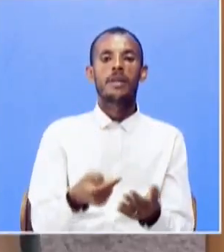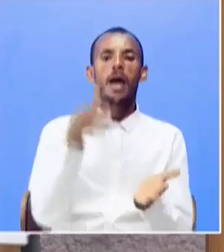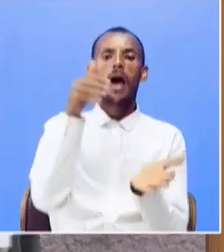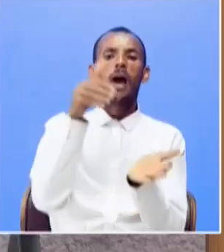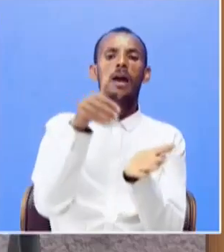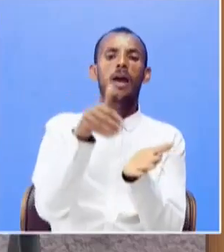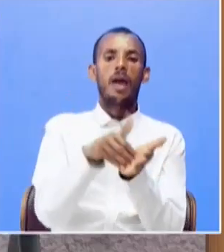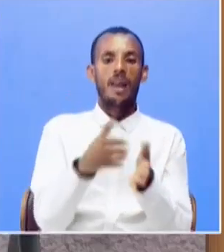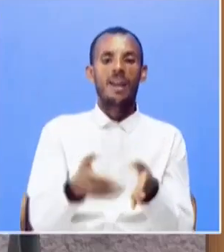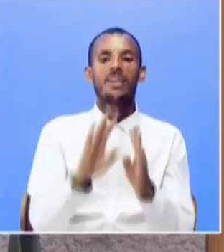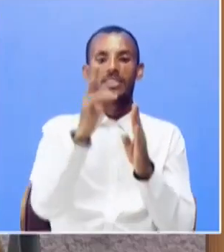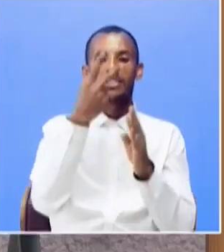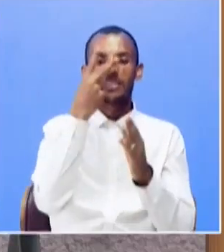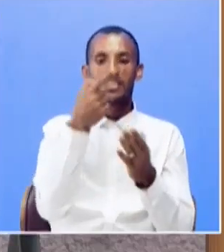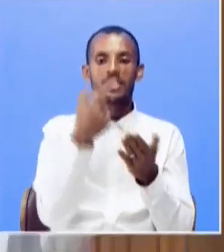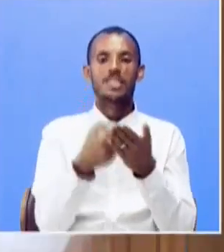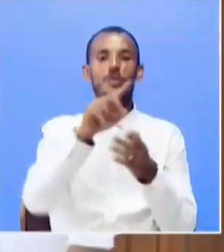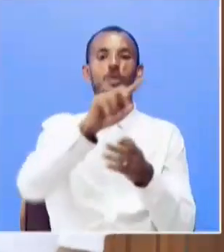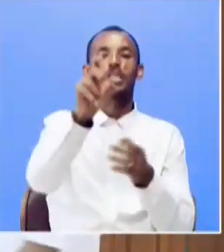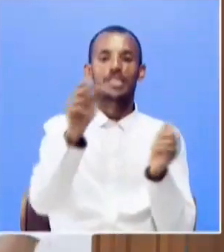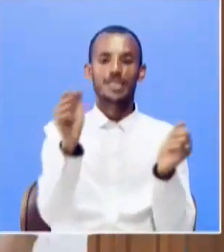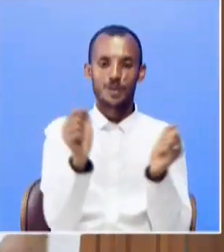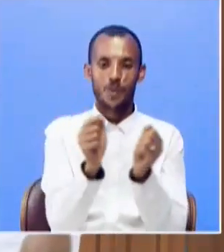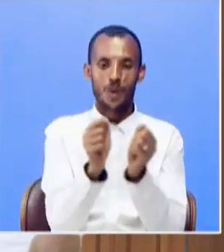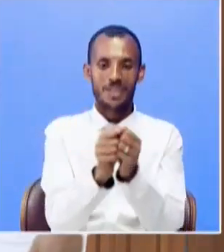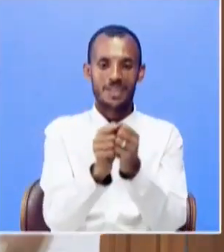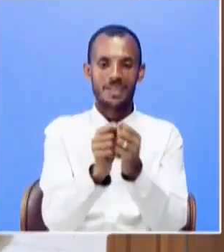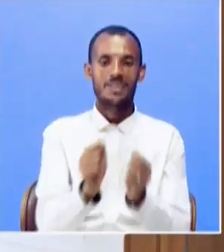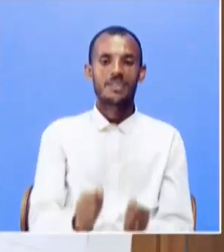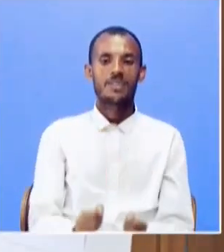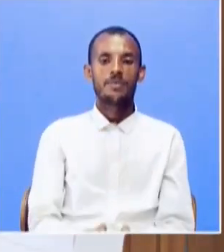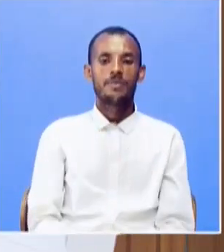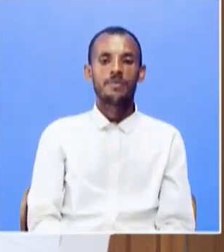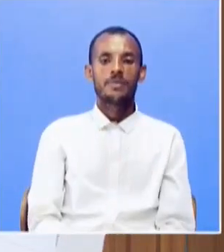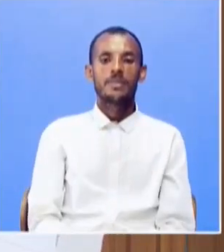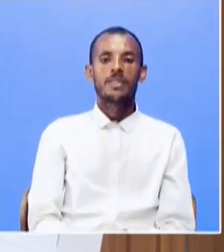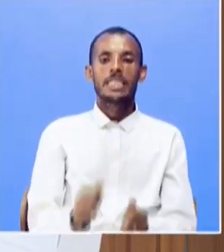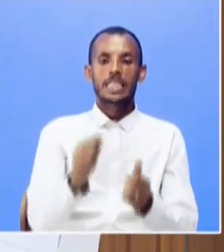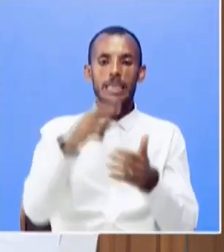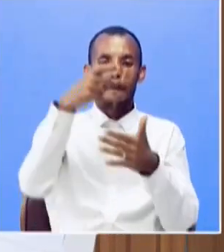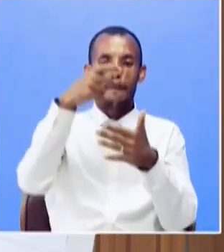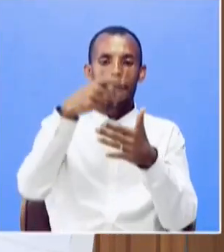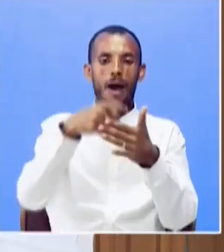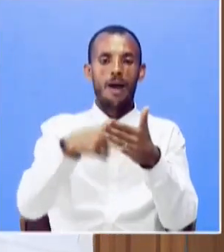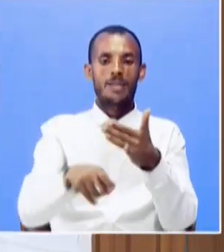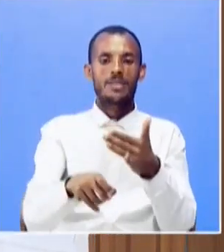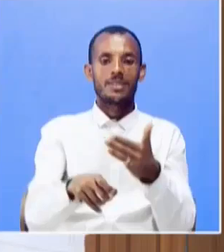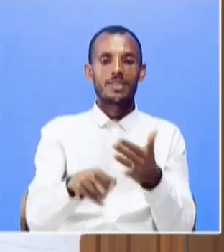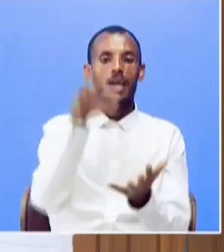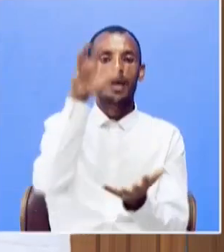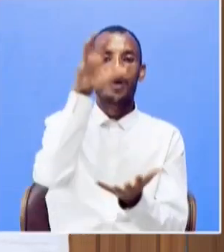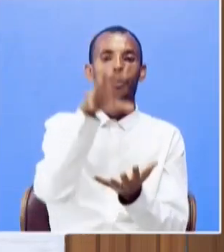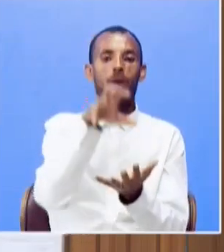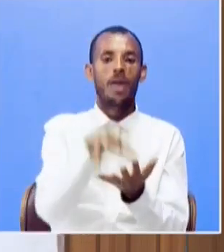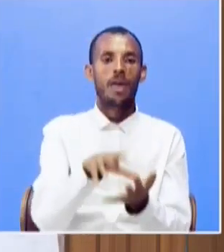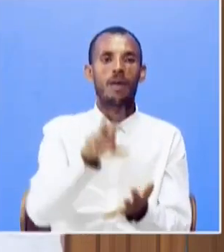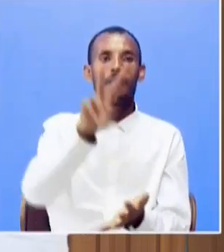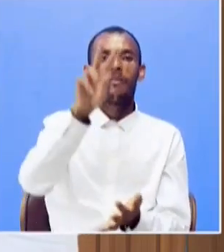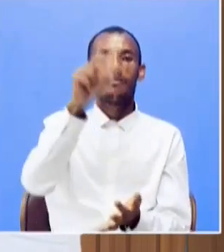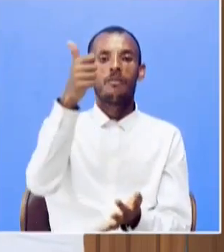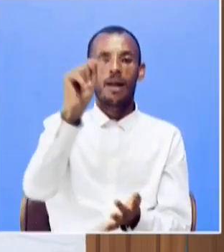again, let's see this question together. The price including VAT is